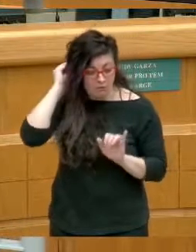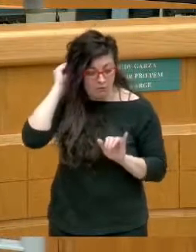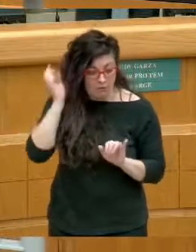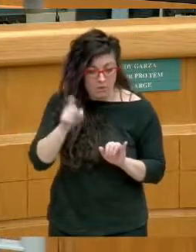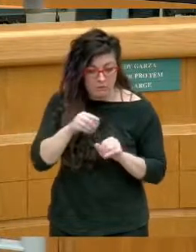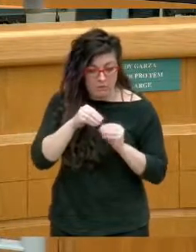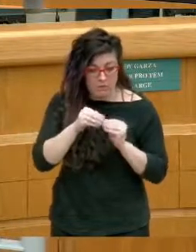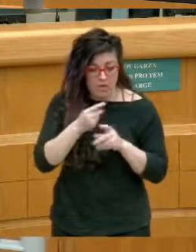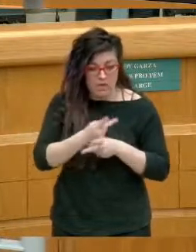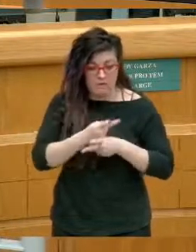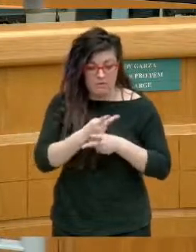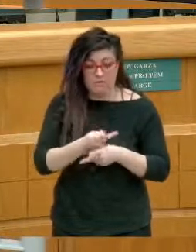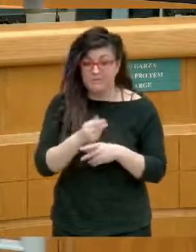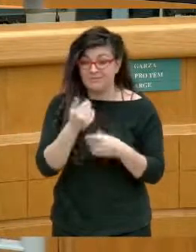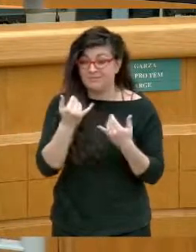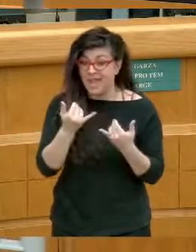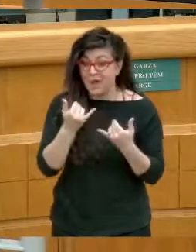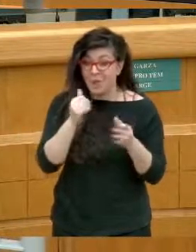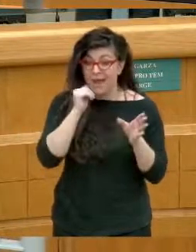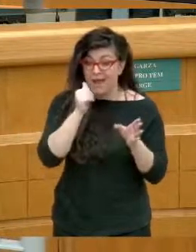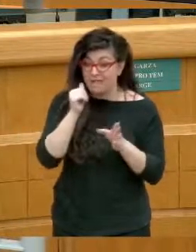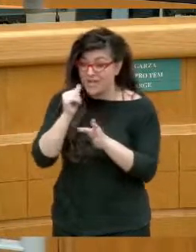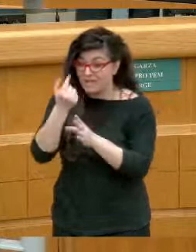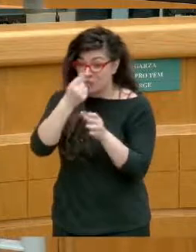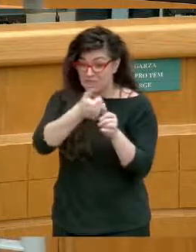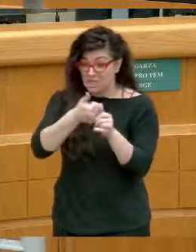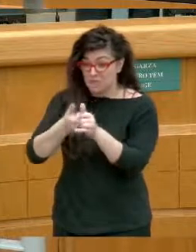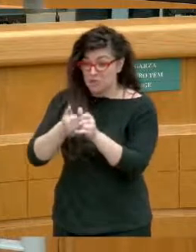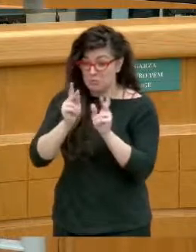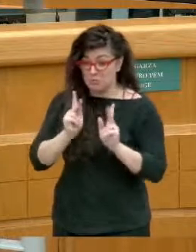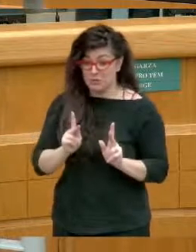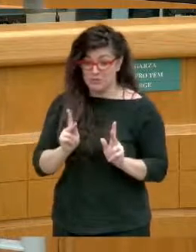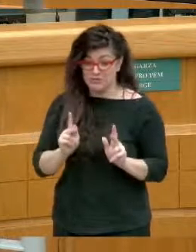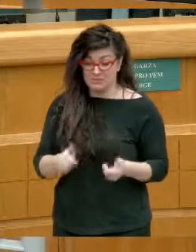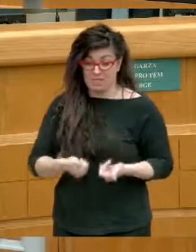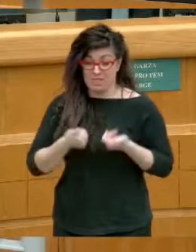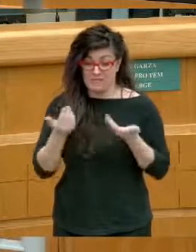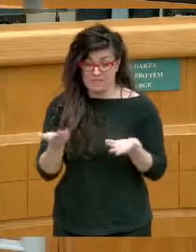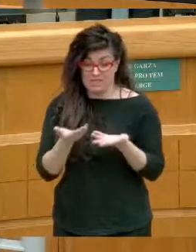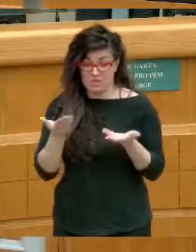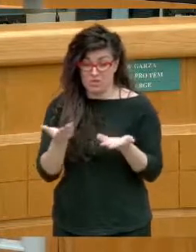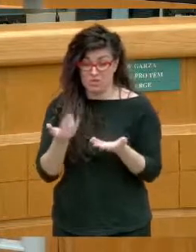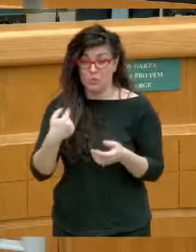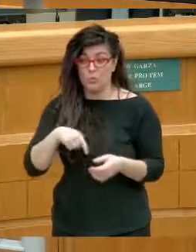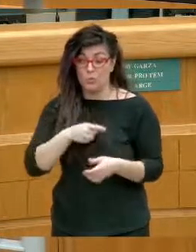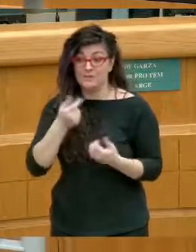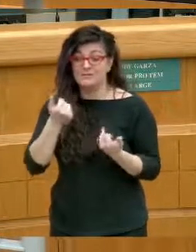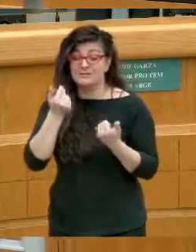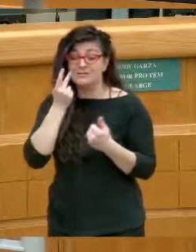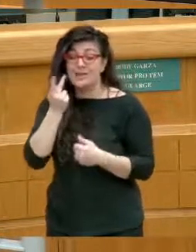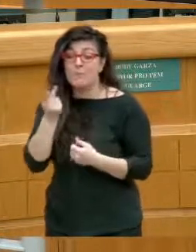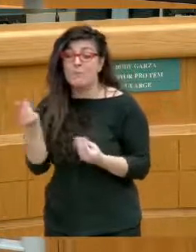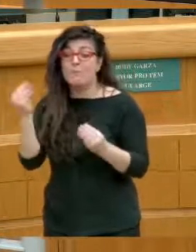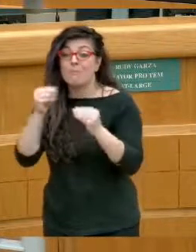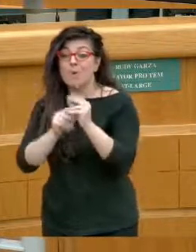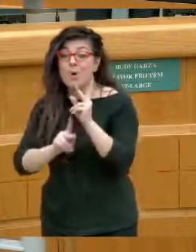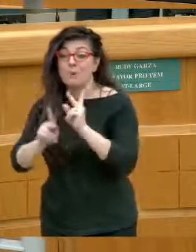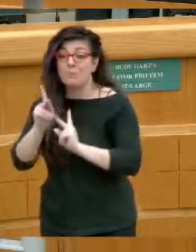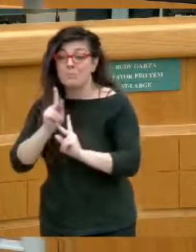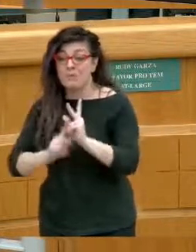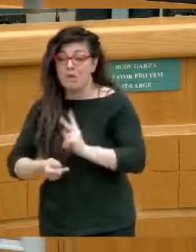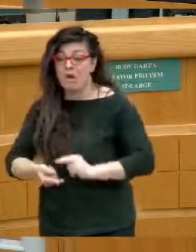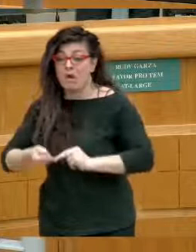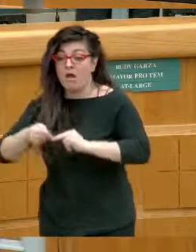basis per capita, we're now seeing more cases in the Coastal Bend than are occurring in San Antonio. So the rate of